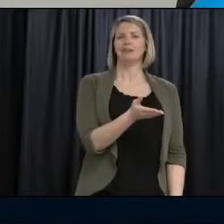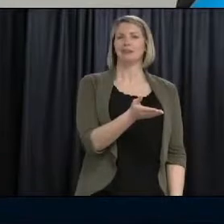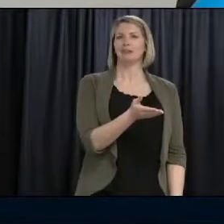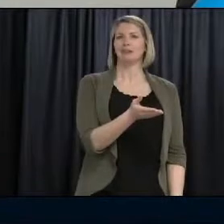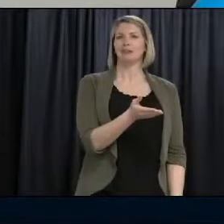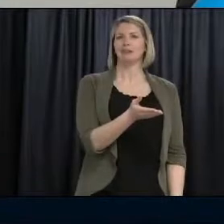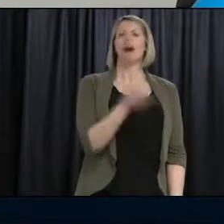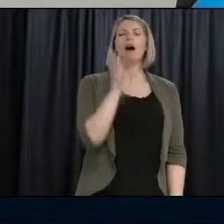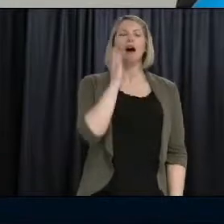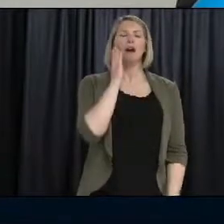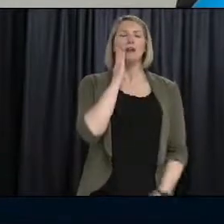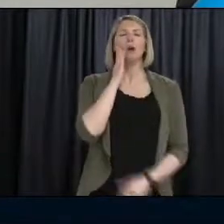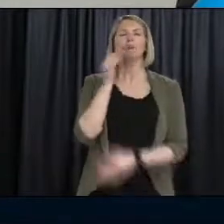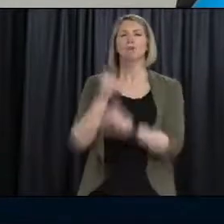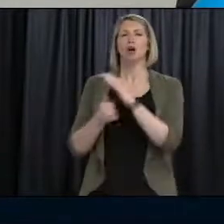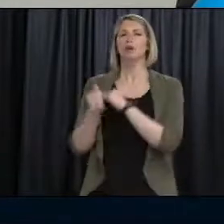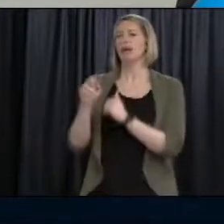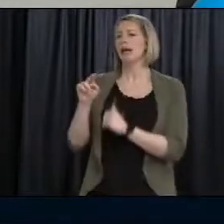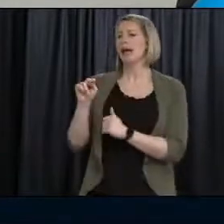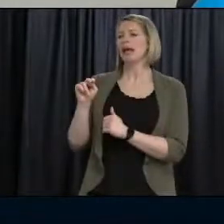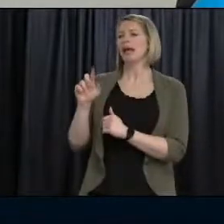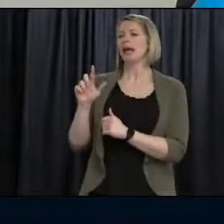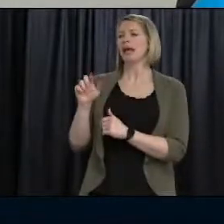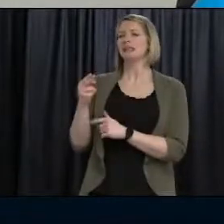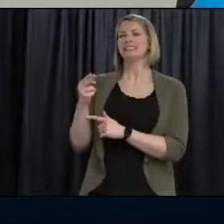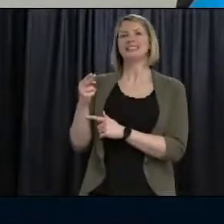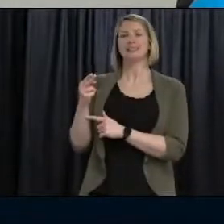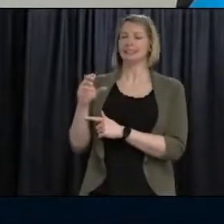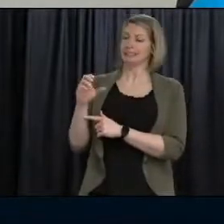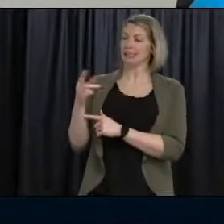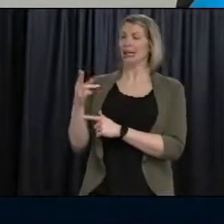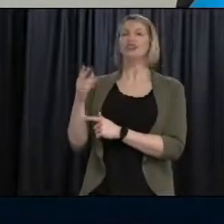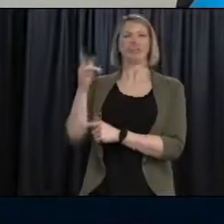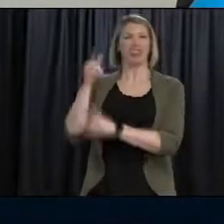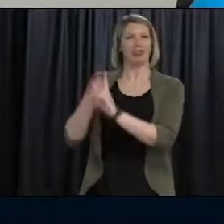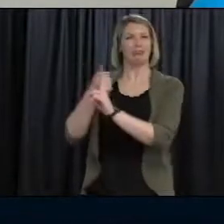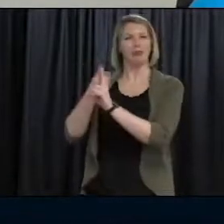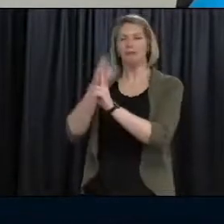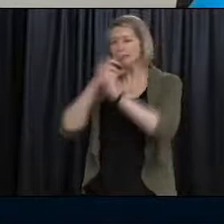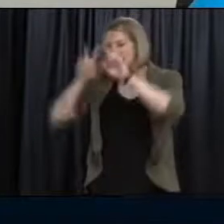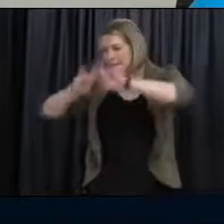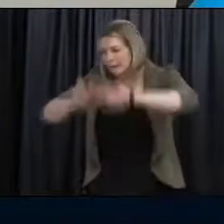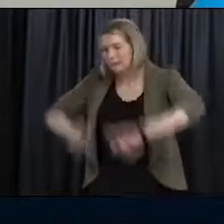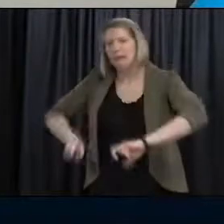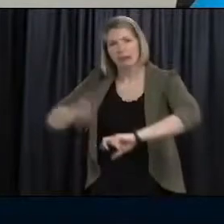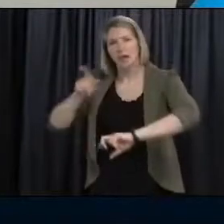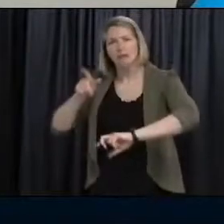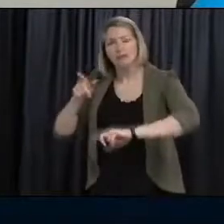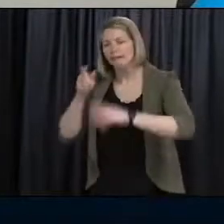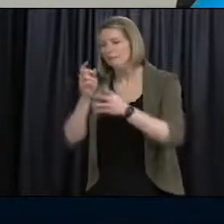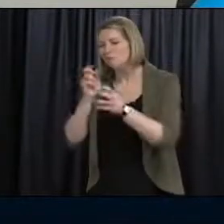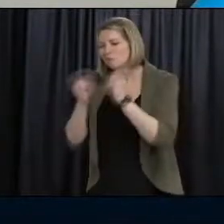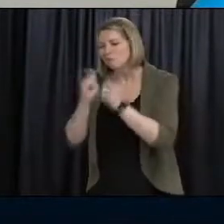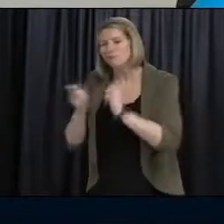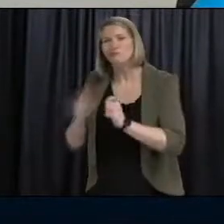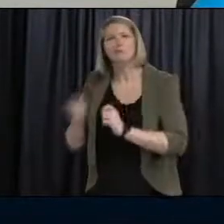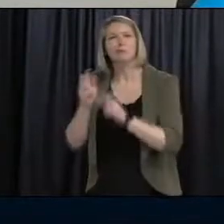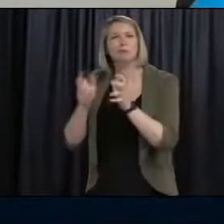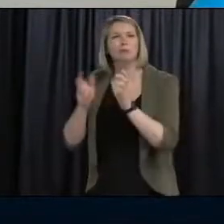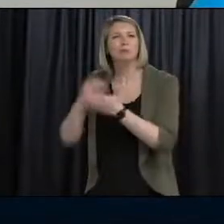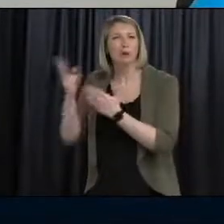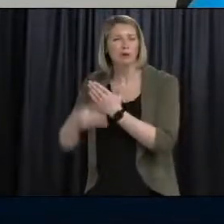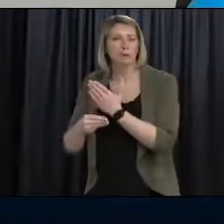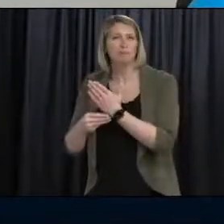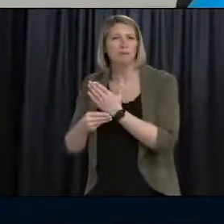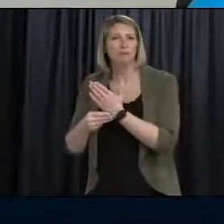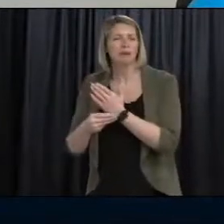that NLCHI are endeavoring to work with and to deal with. My information from Eastern